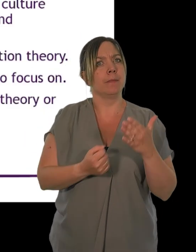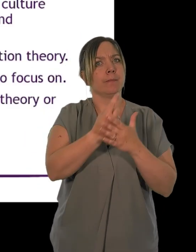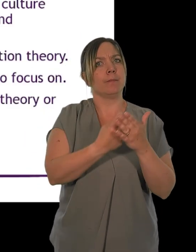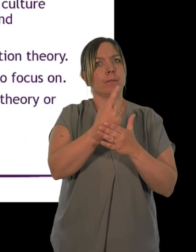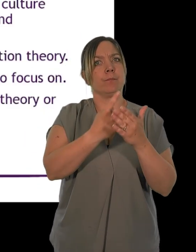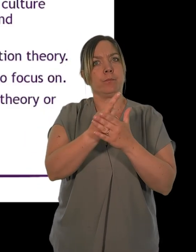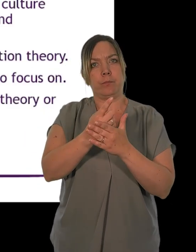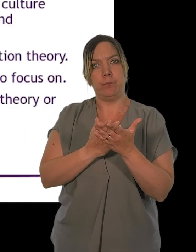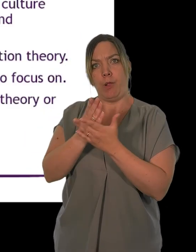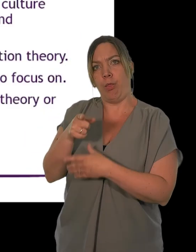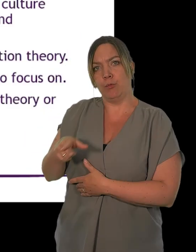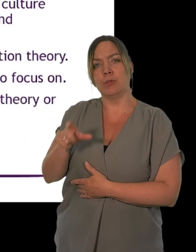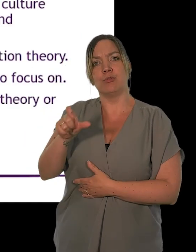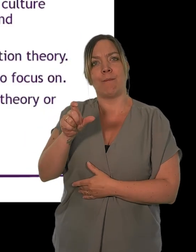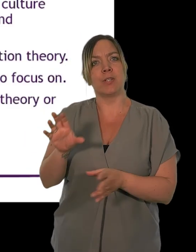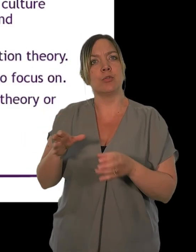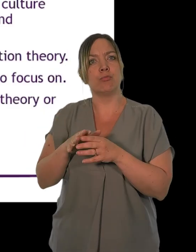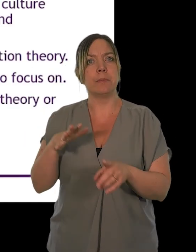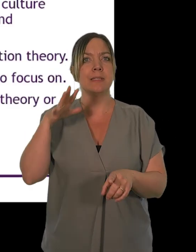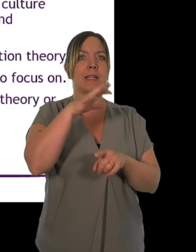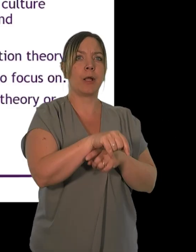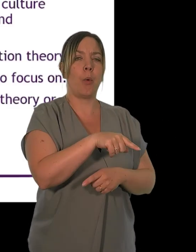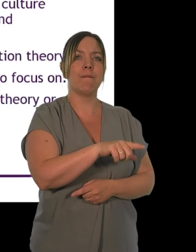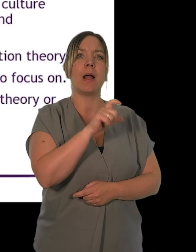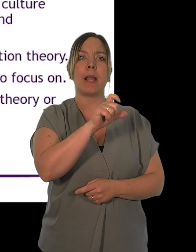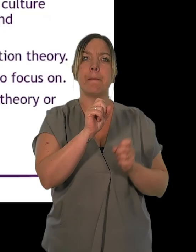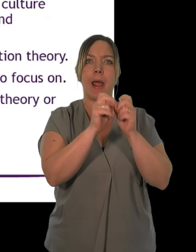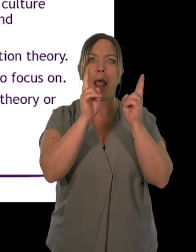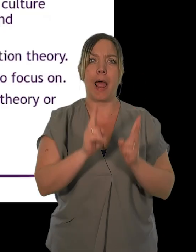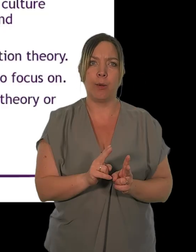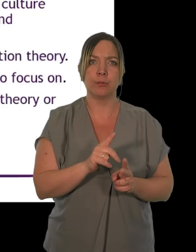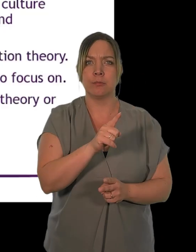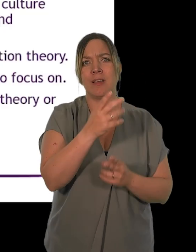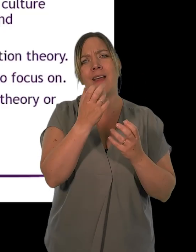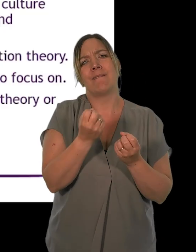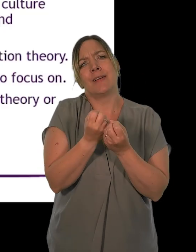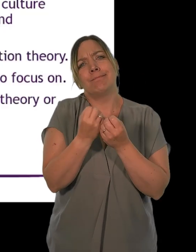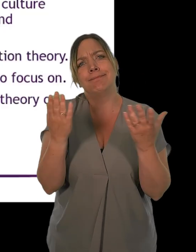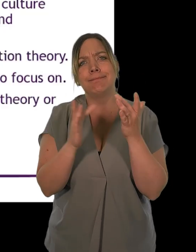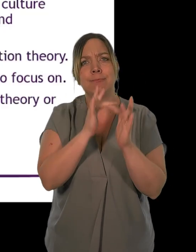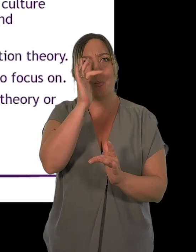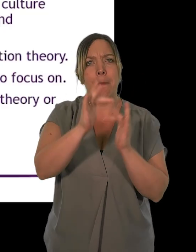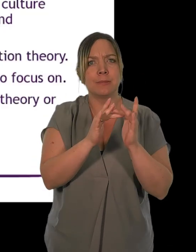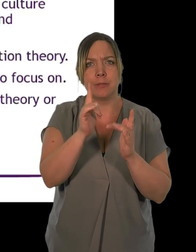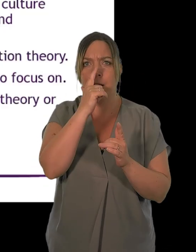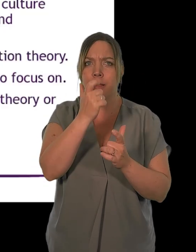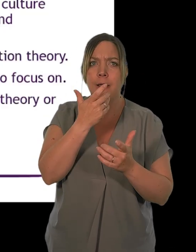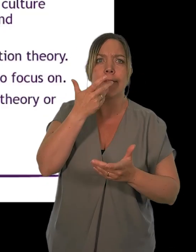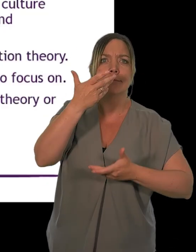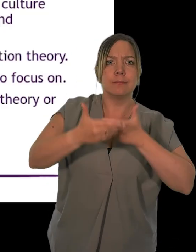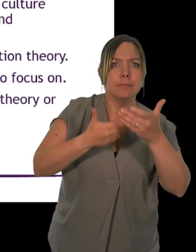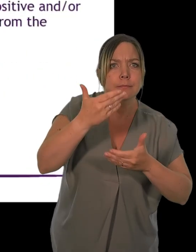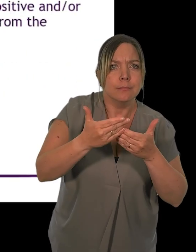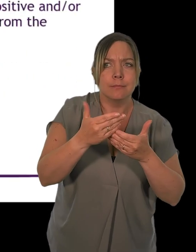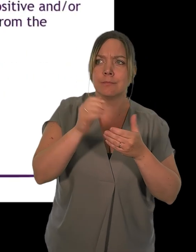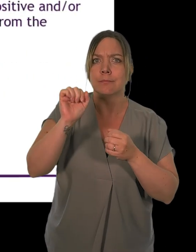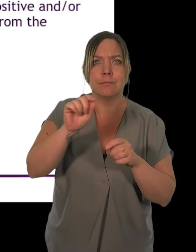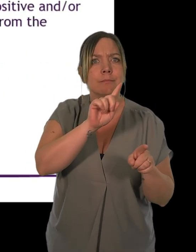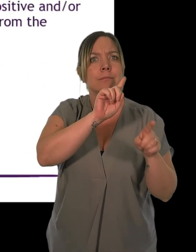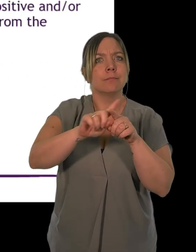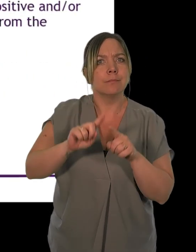models, but it is important to read and reference credible sources in your answer.